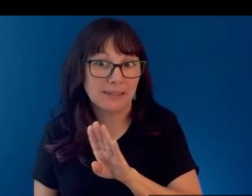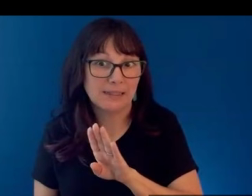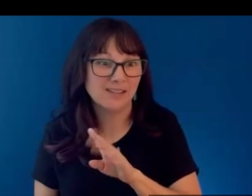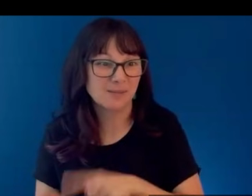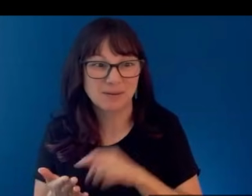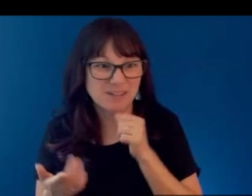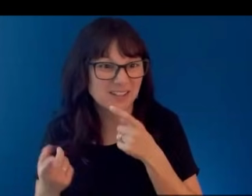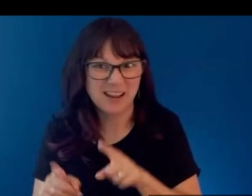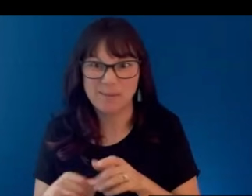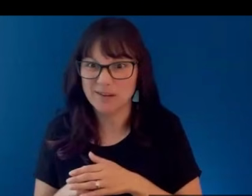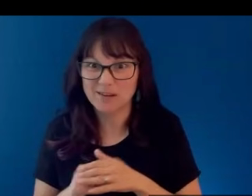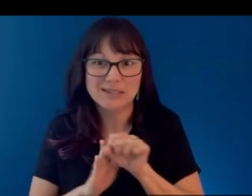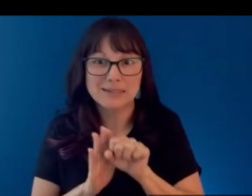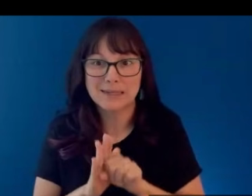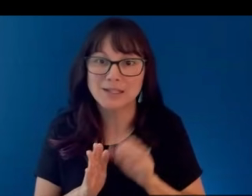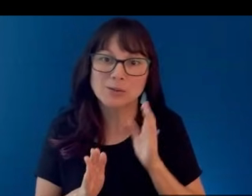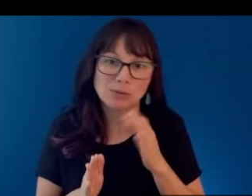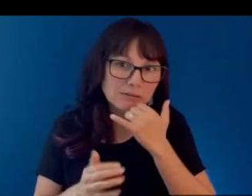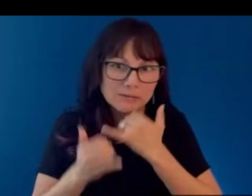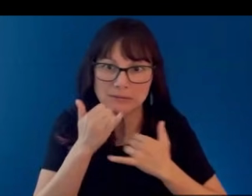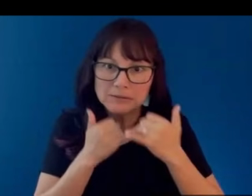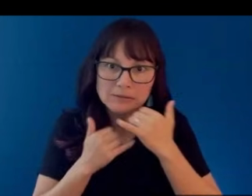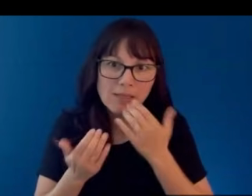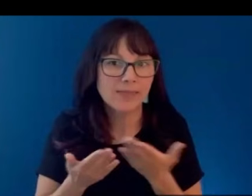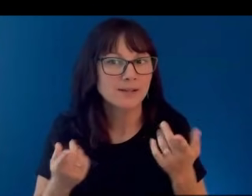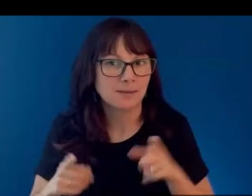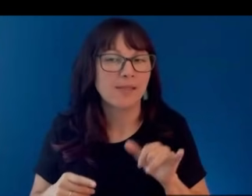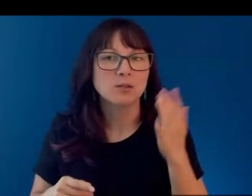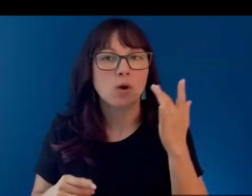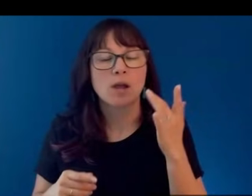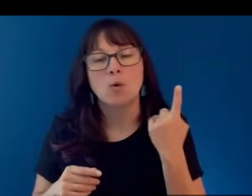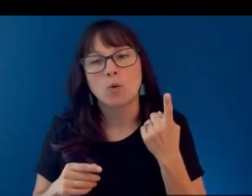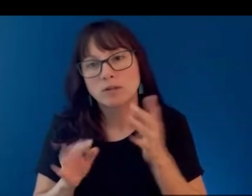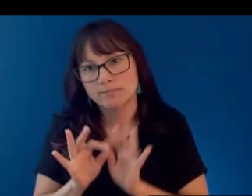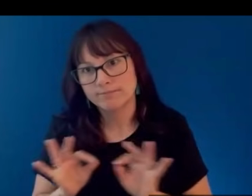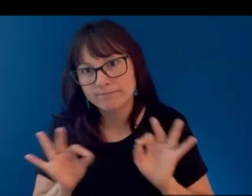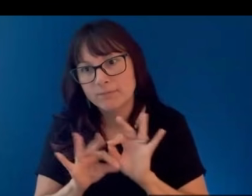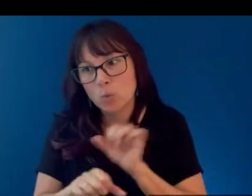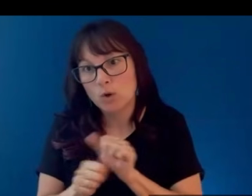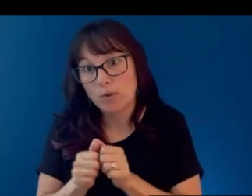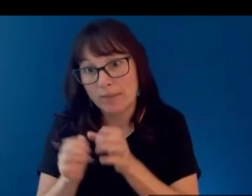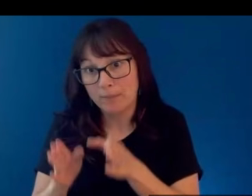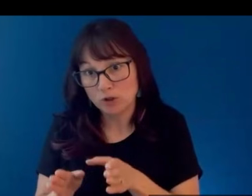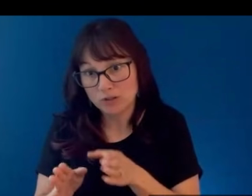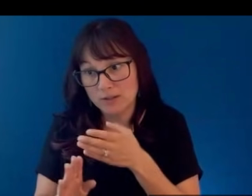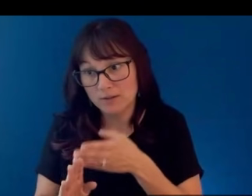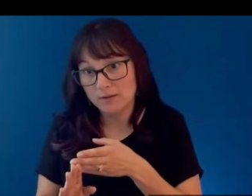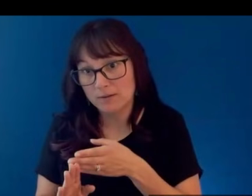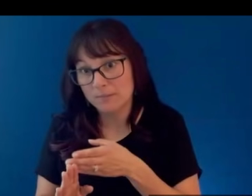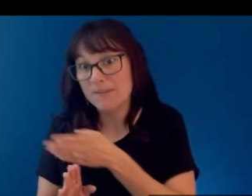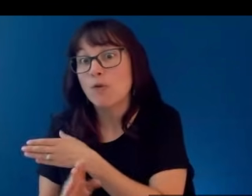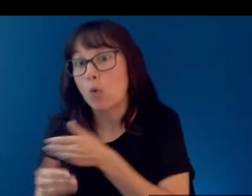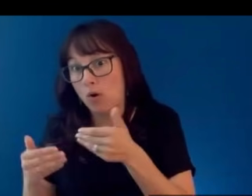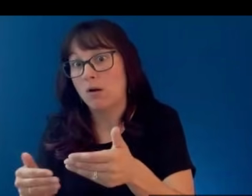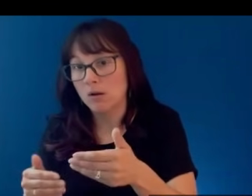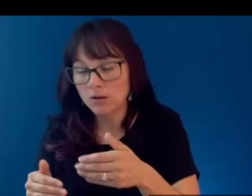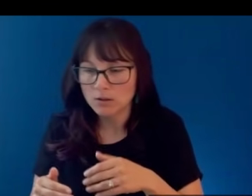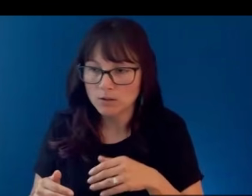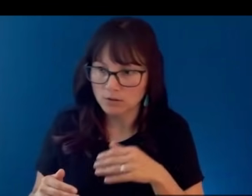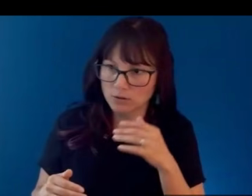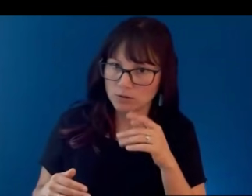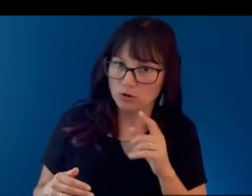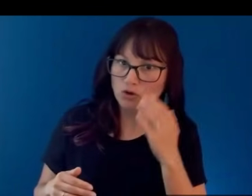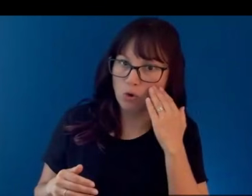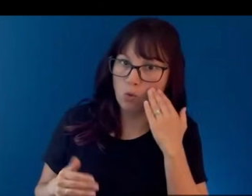happen. States make mistakes, things happen. And that's why it's always good to work with someone in advance of working to know what should